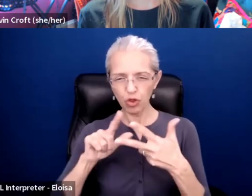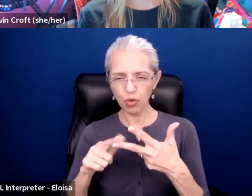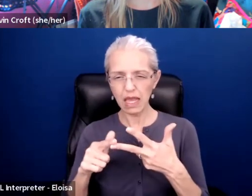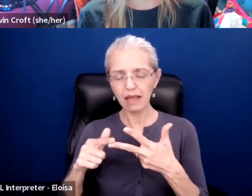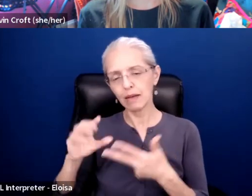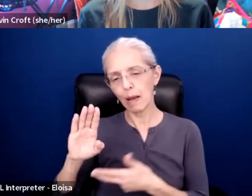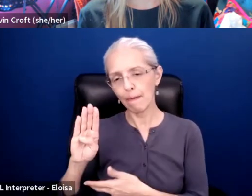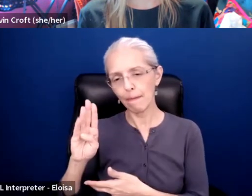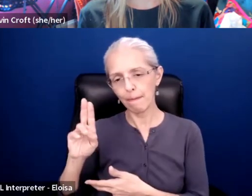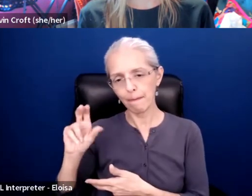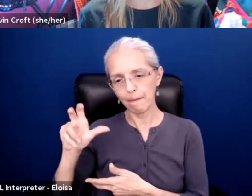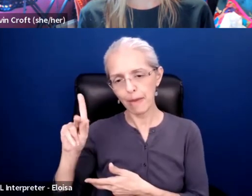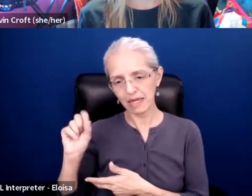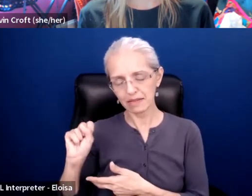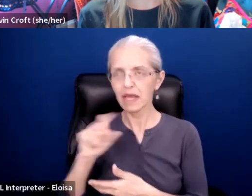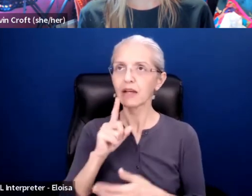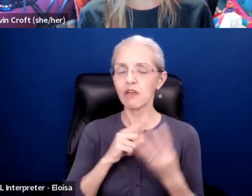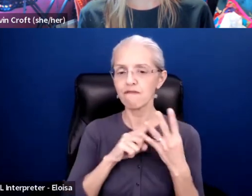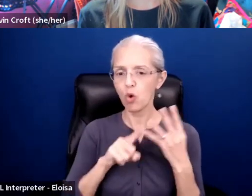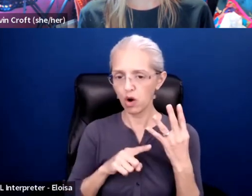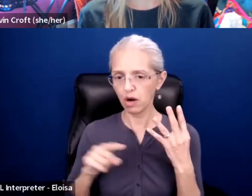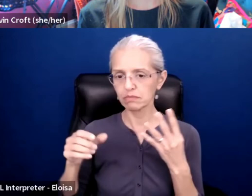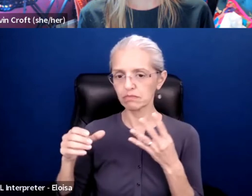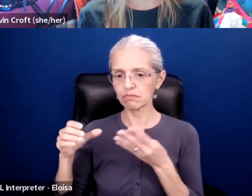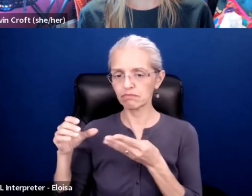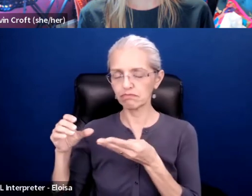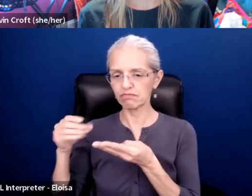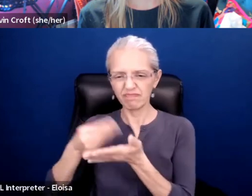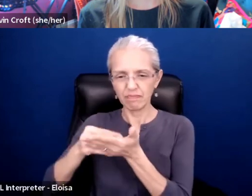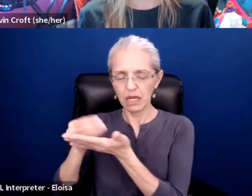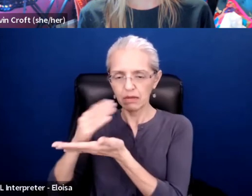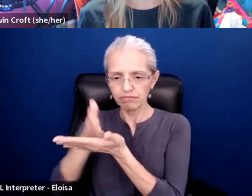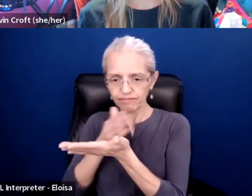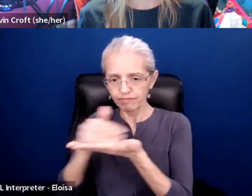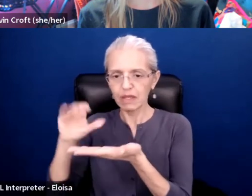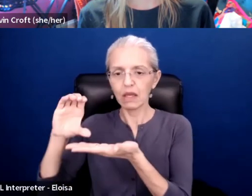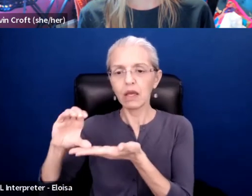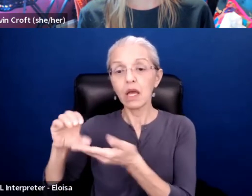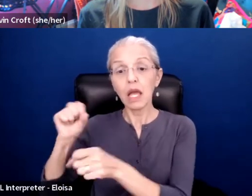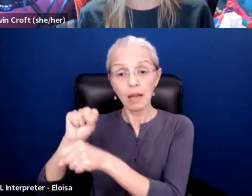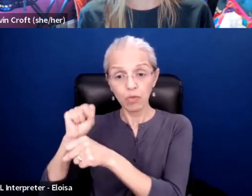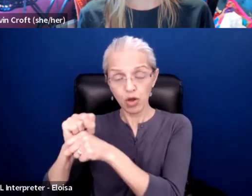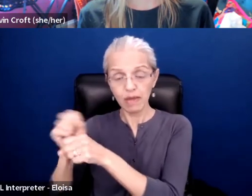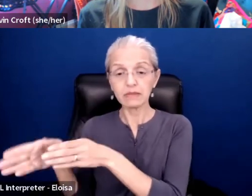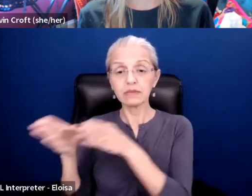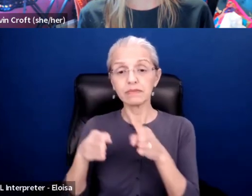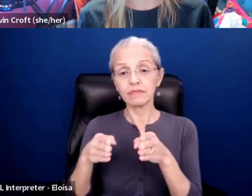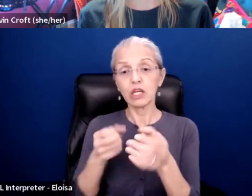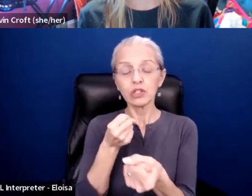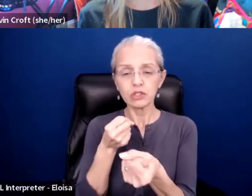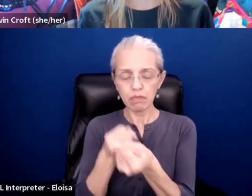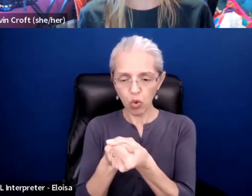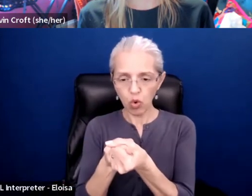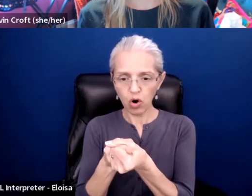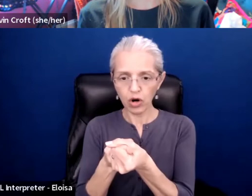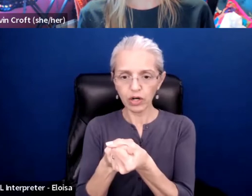we have. We actually have, there's four. One of them is employment and day. And then the second one is called the